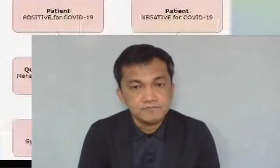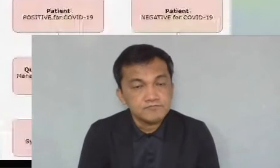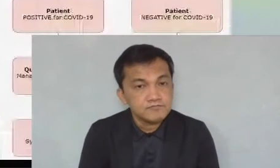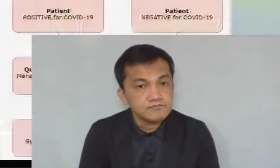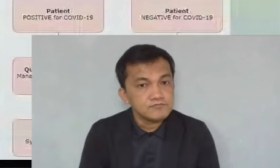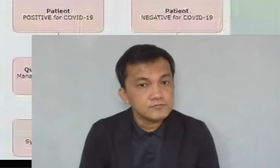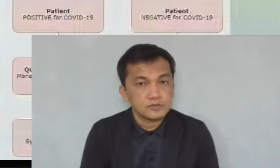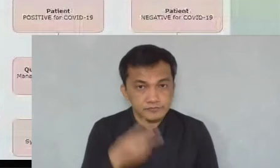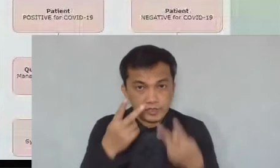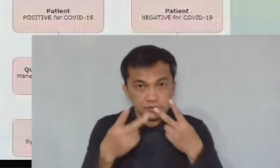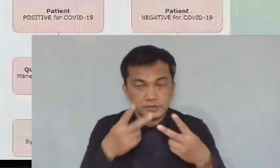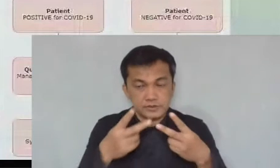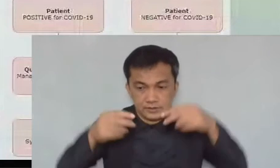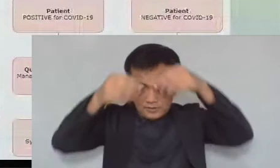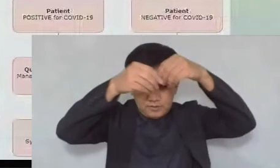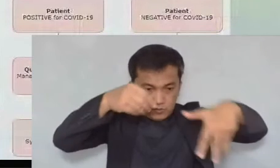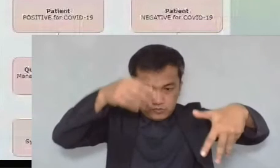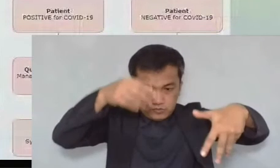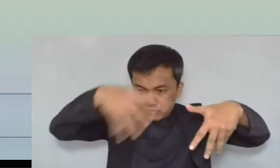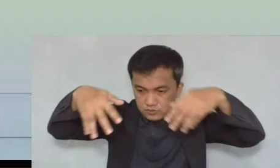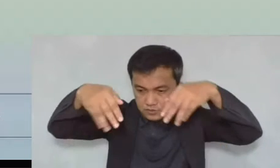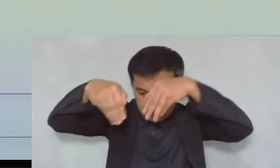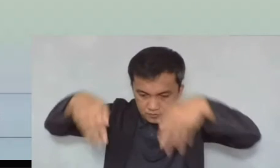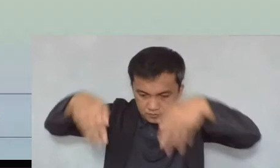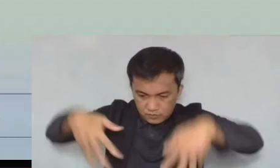Systematic diagram.